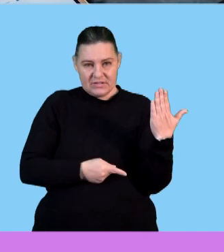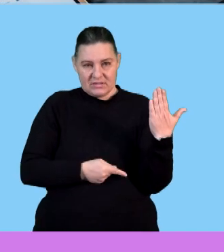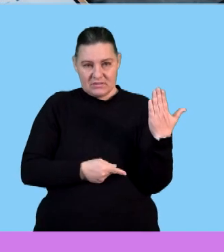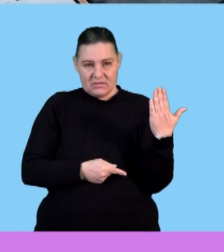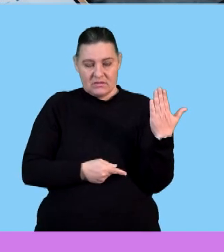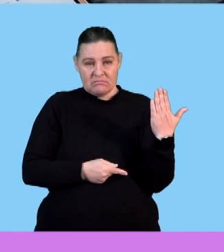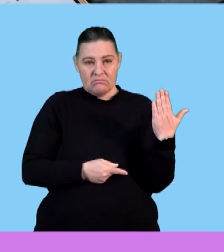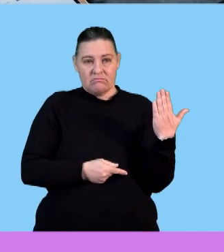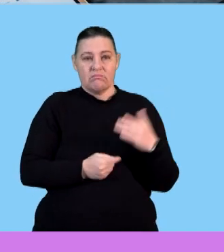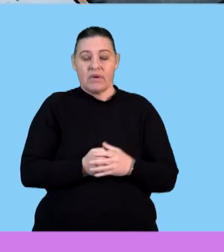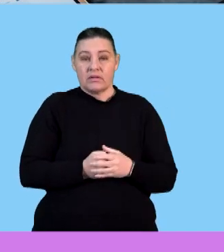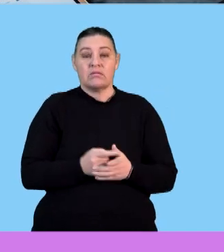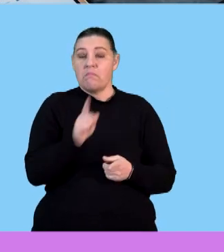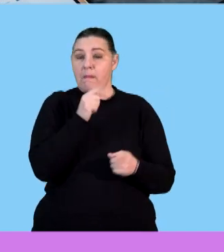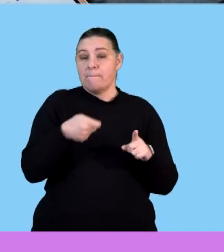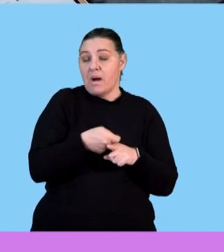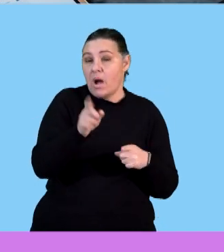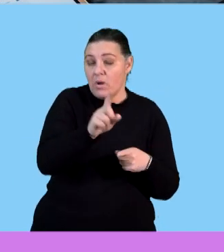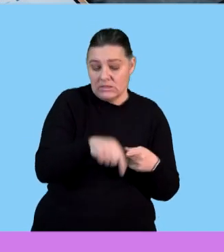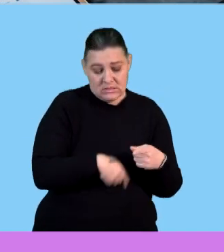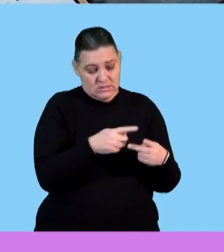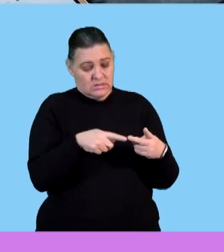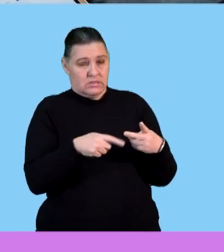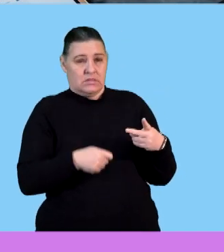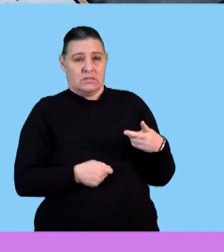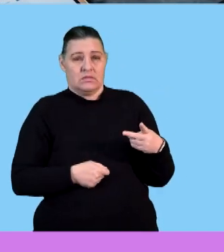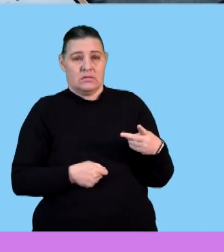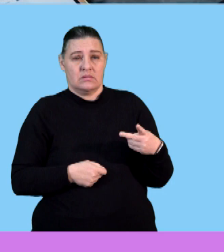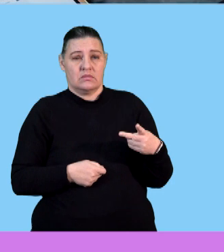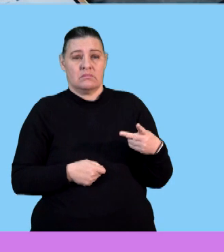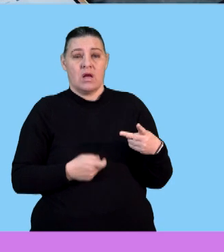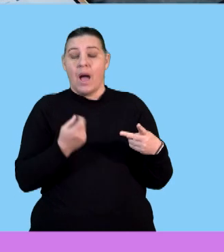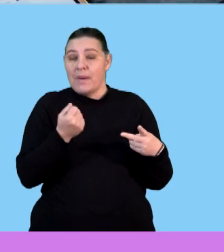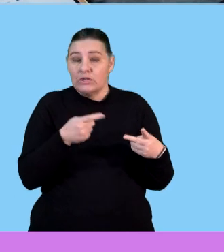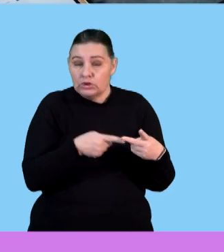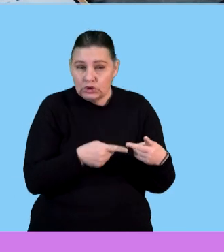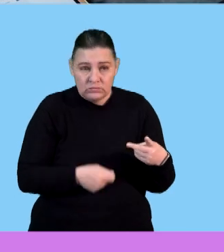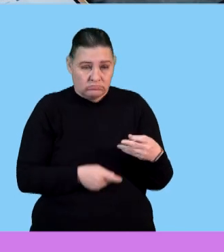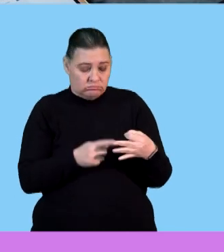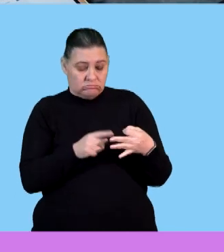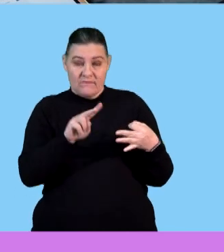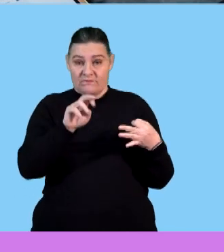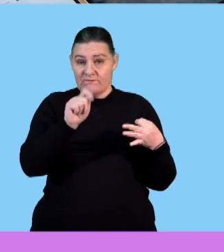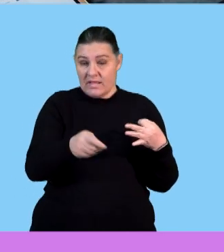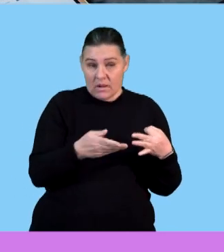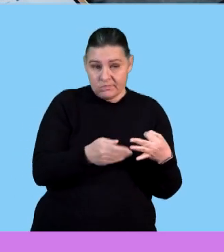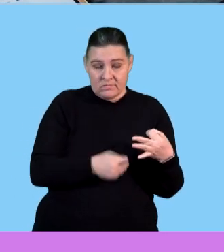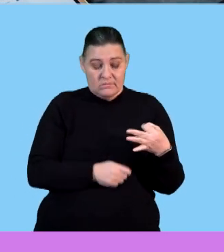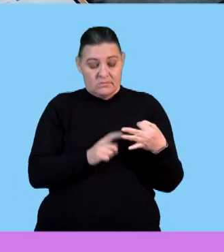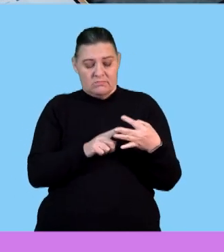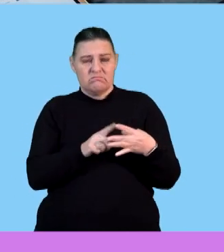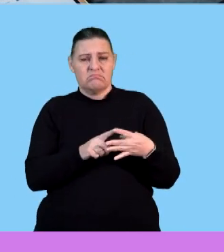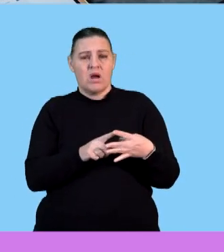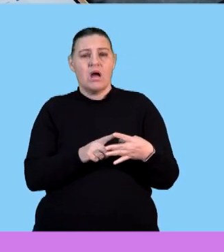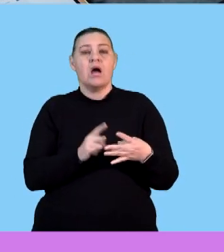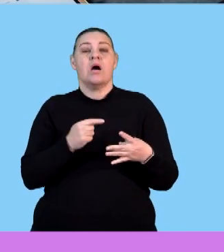to, what was bought, the item's cost, VAT, and how much we